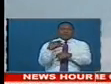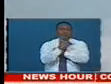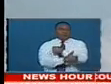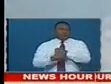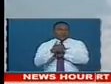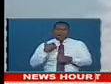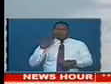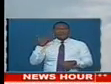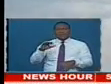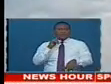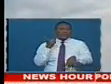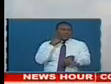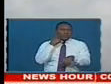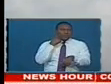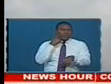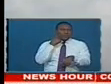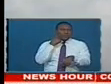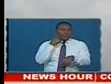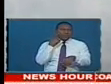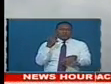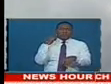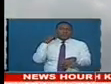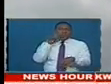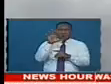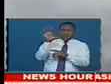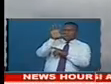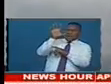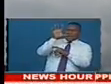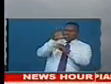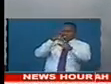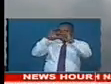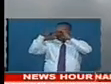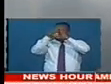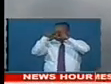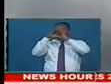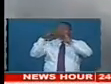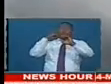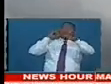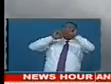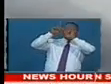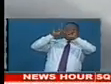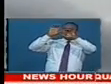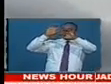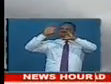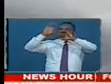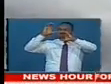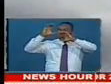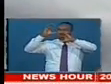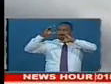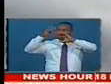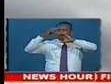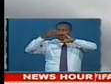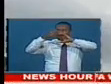other few countries that have been able to deploy radio telescope scientific technology to detect the movement of planets,